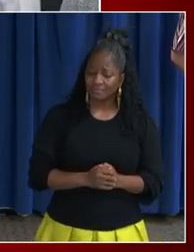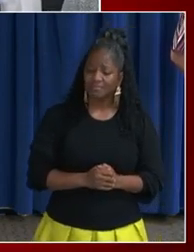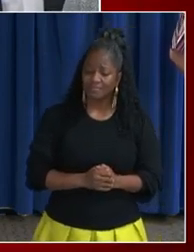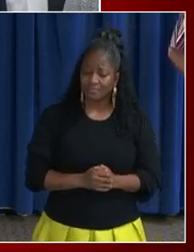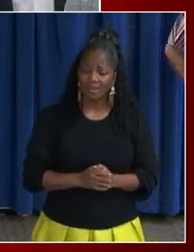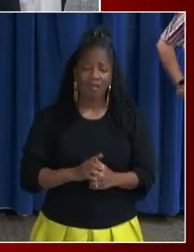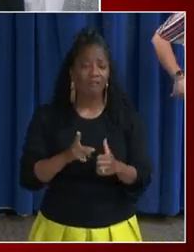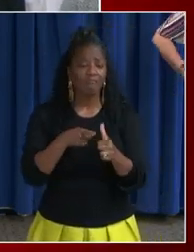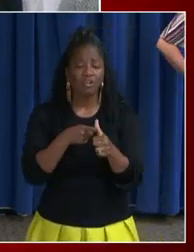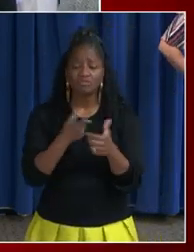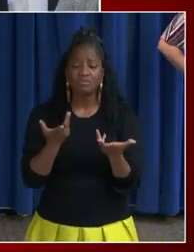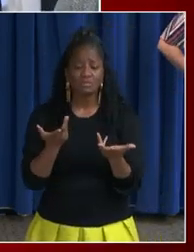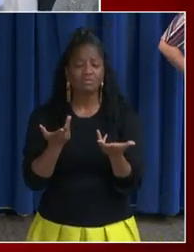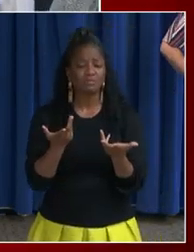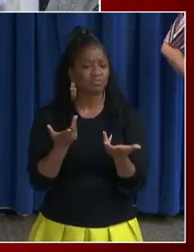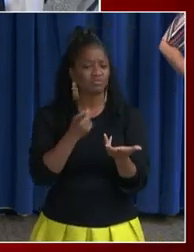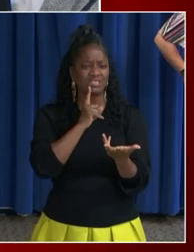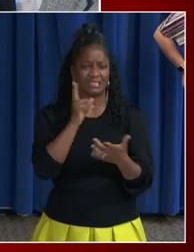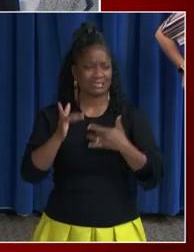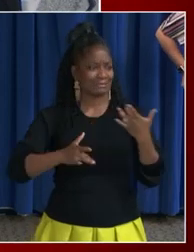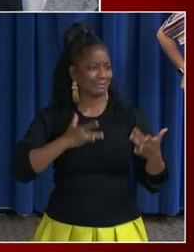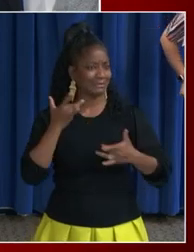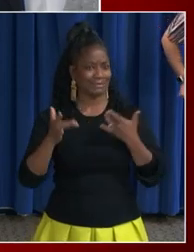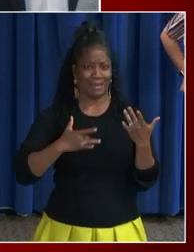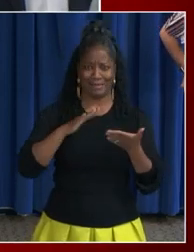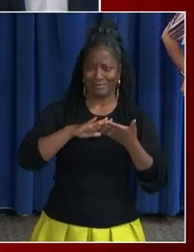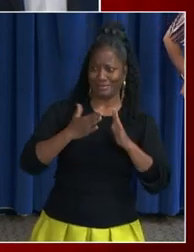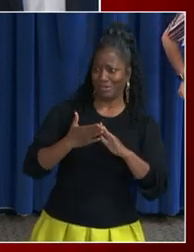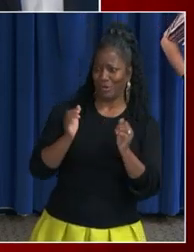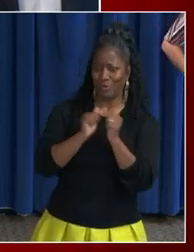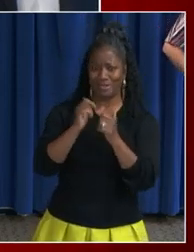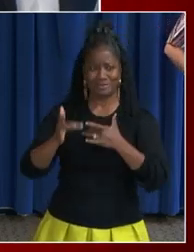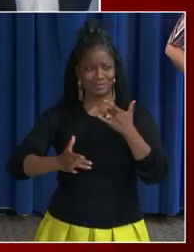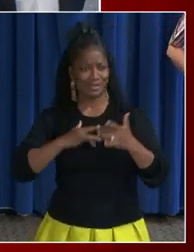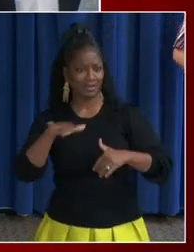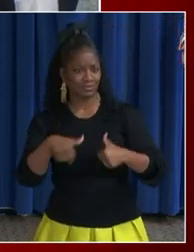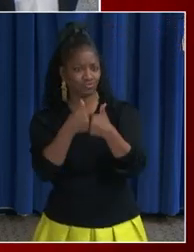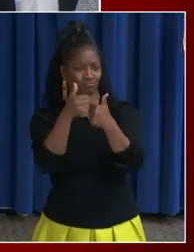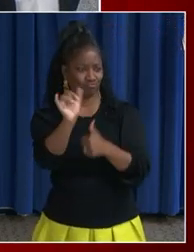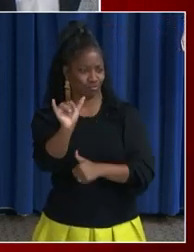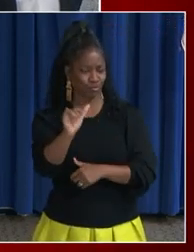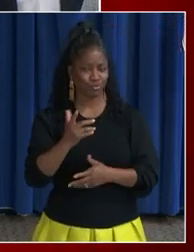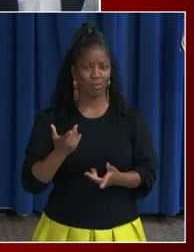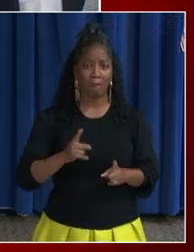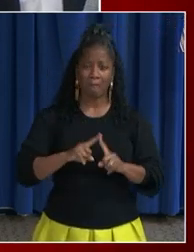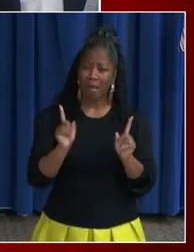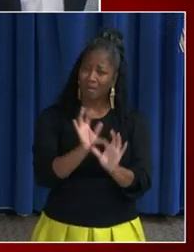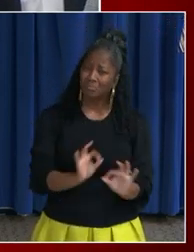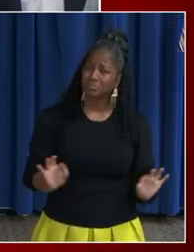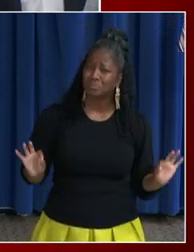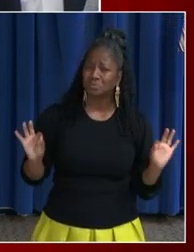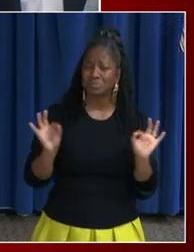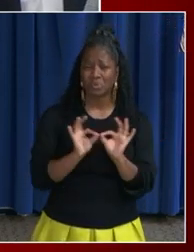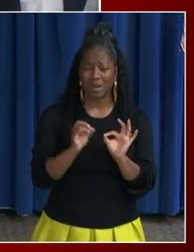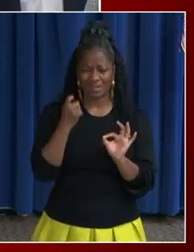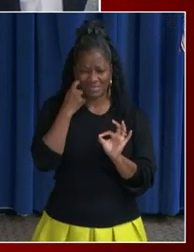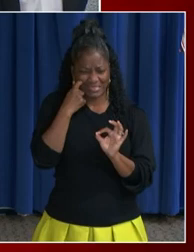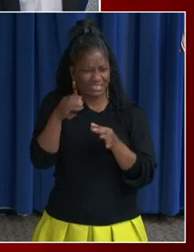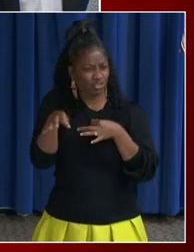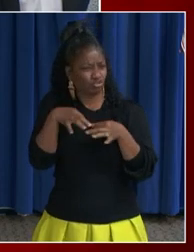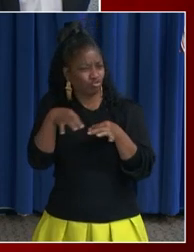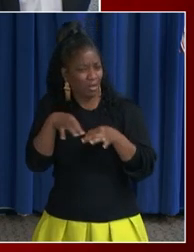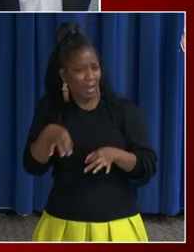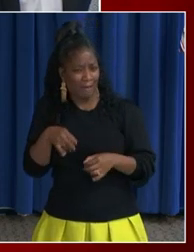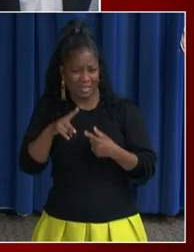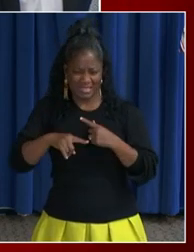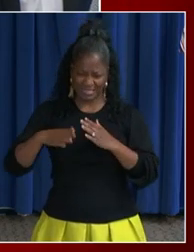First and foremost, it's an exciting city with exciting challenges. But most importantly, as I described before, this is the